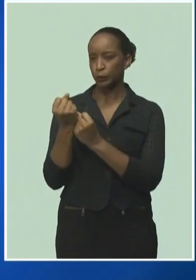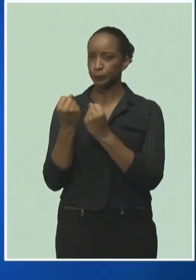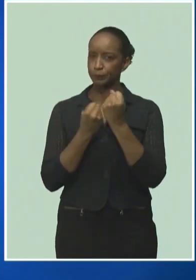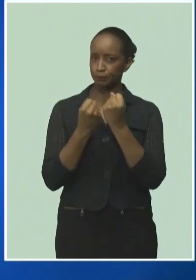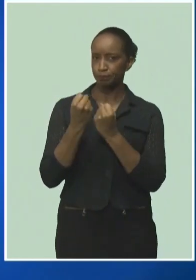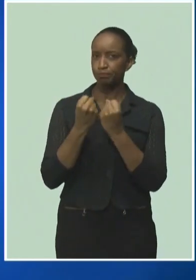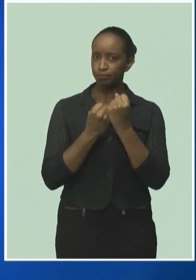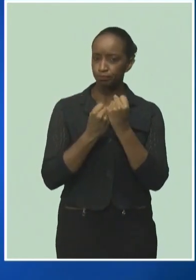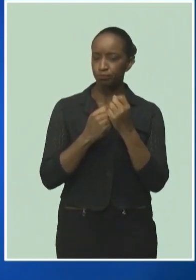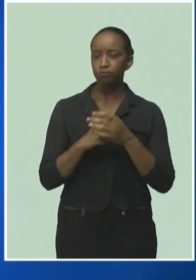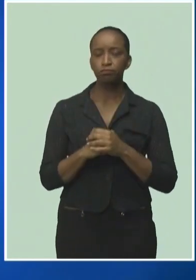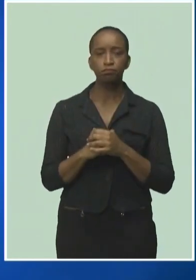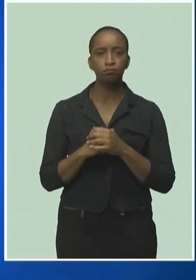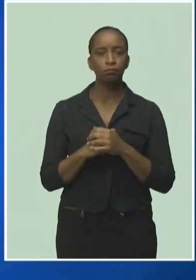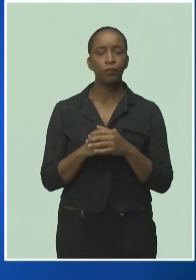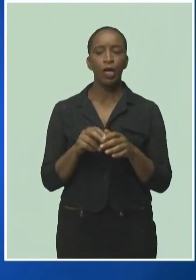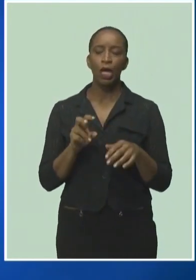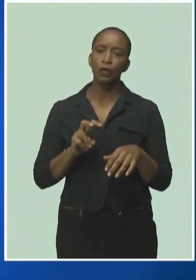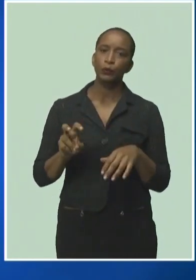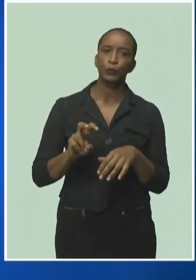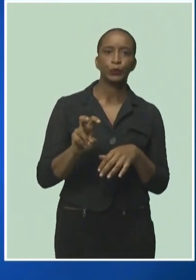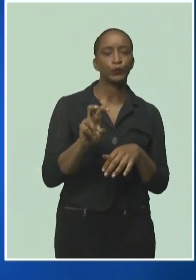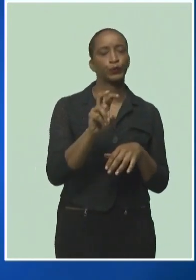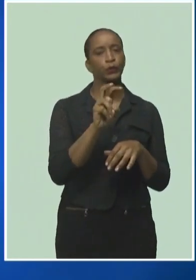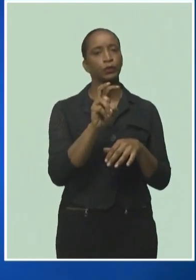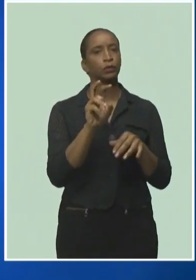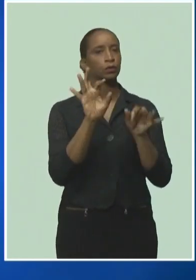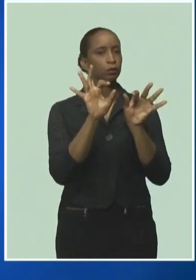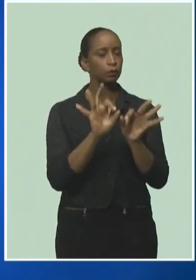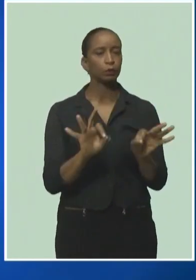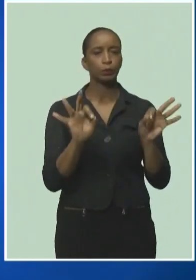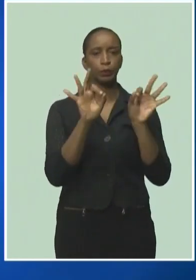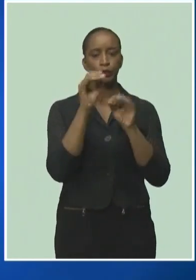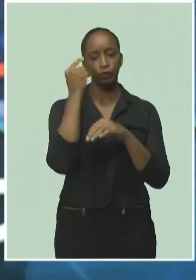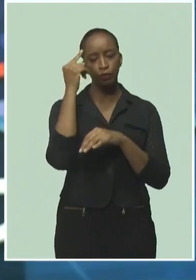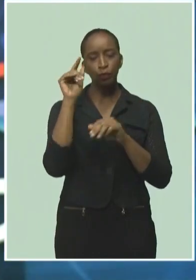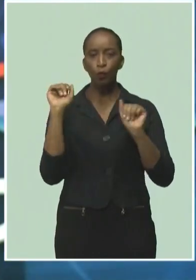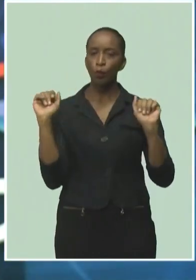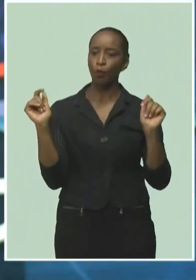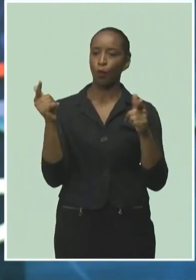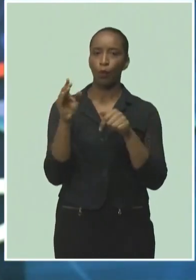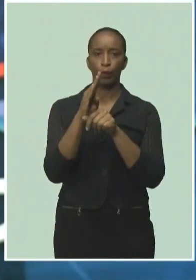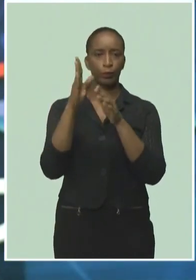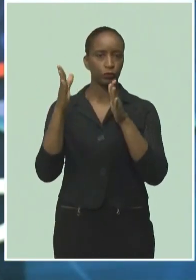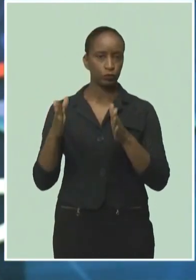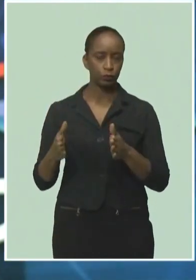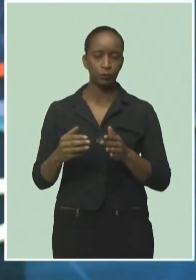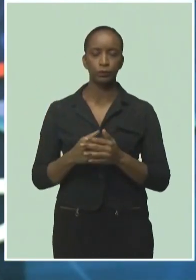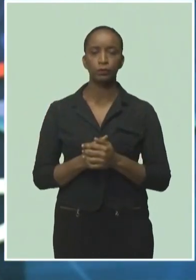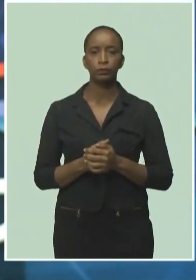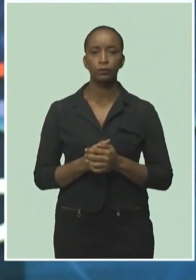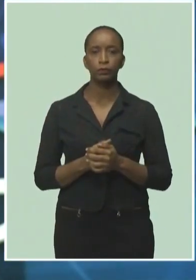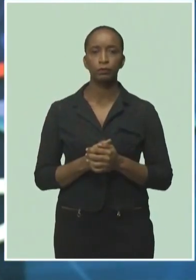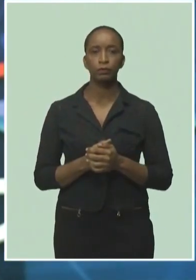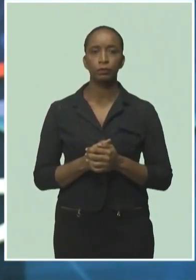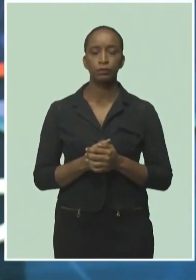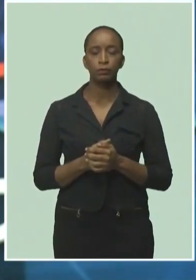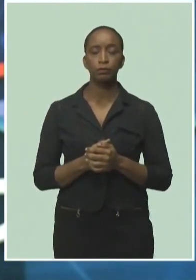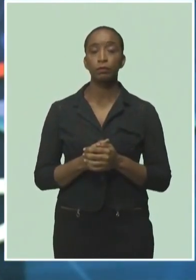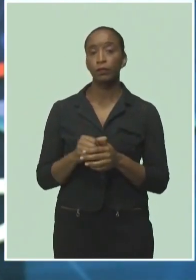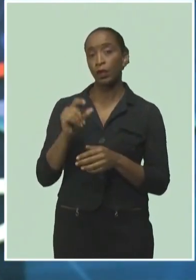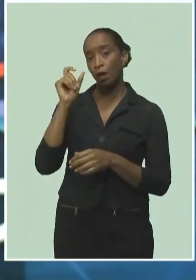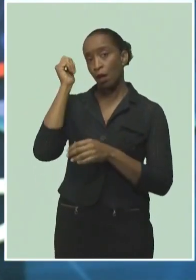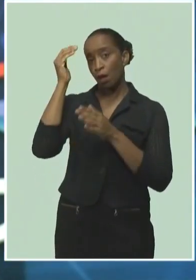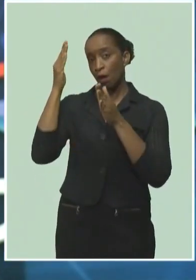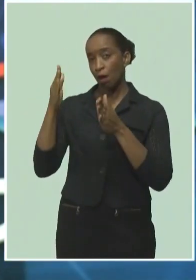the business of every Barbadian. Governor of the Central Bank, Dr. Kevin